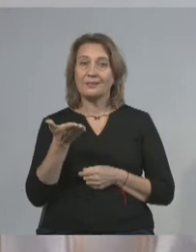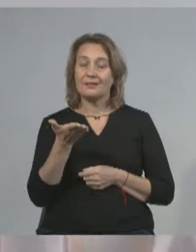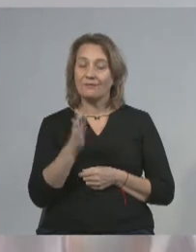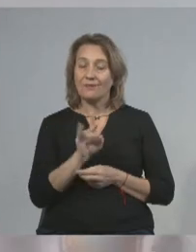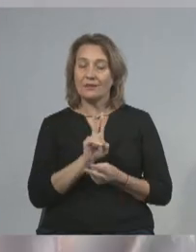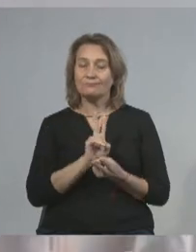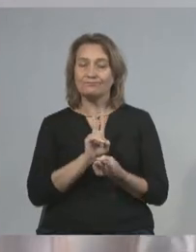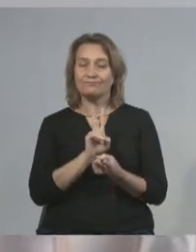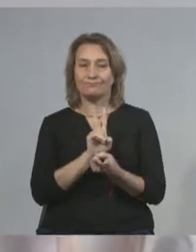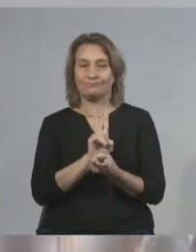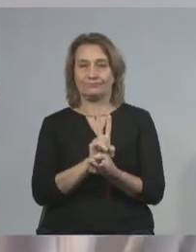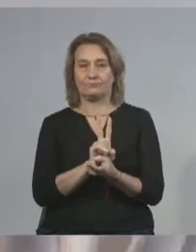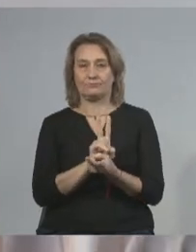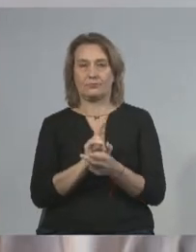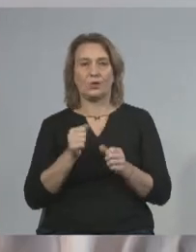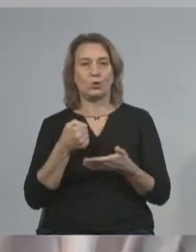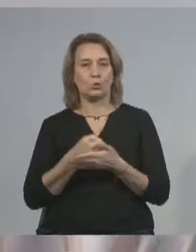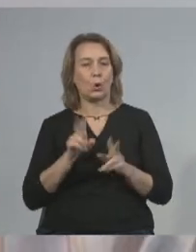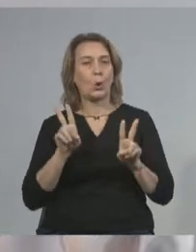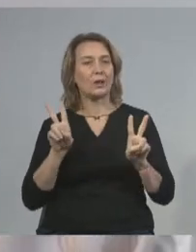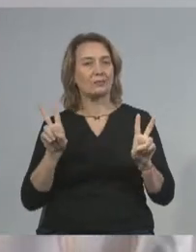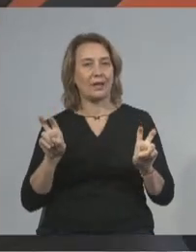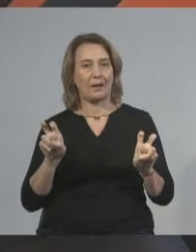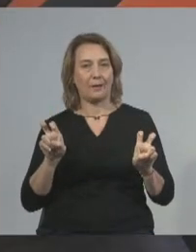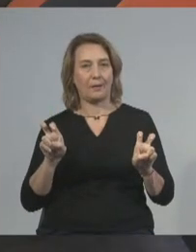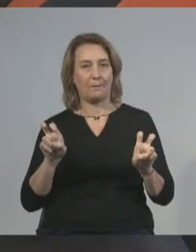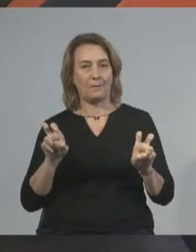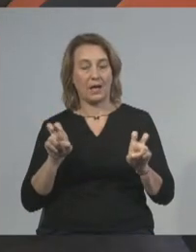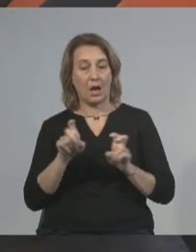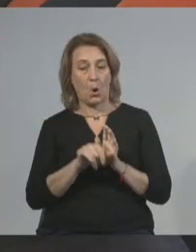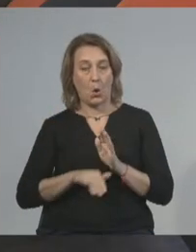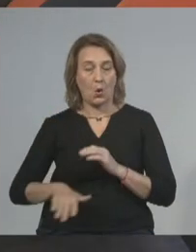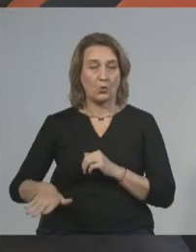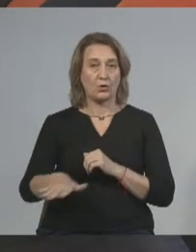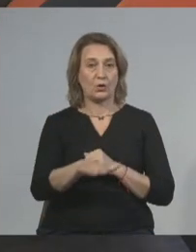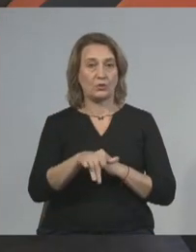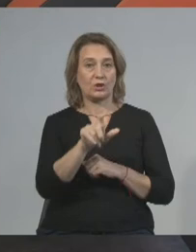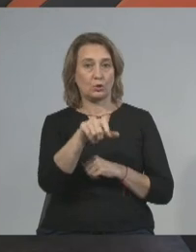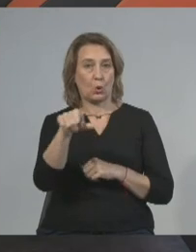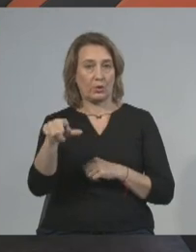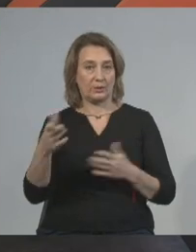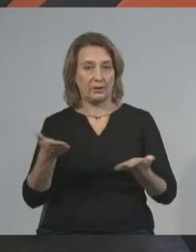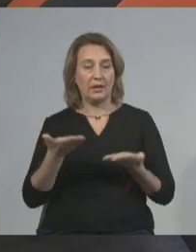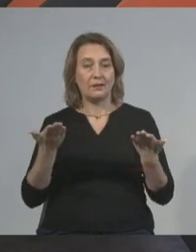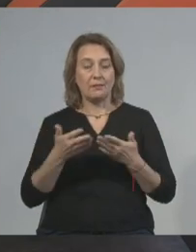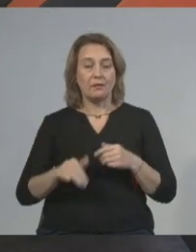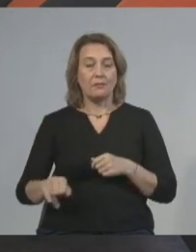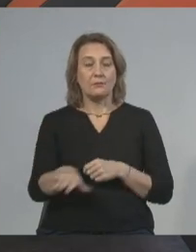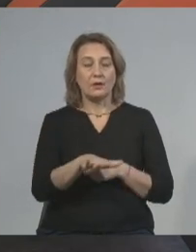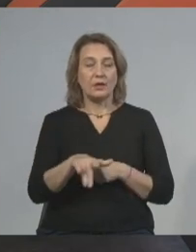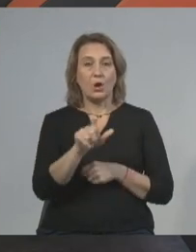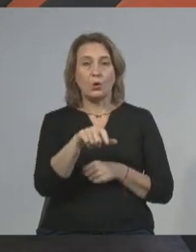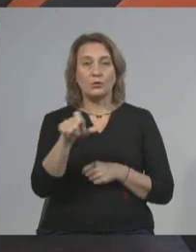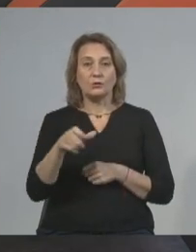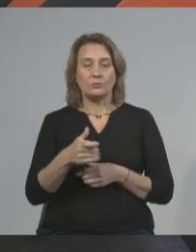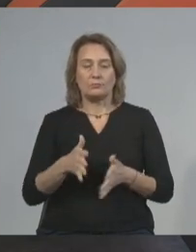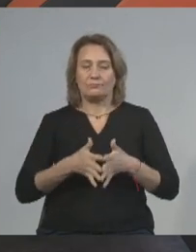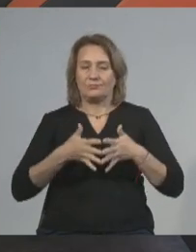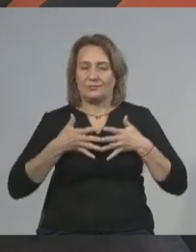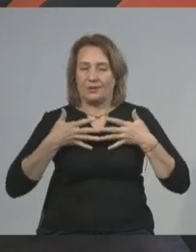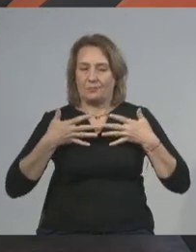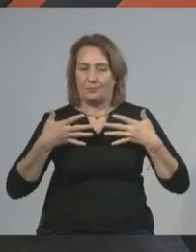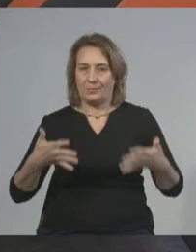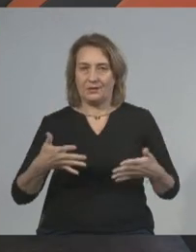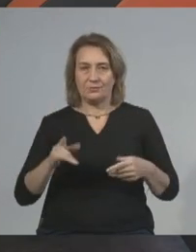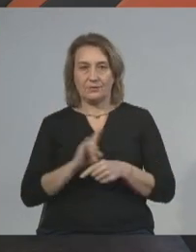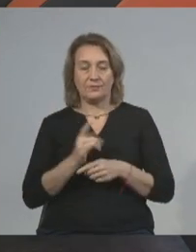has a lot to say about this but now let's discuss the topic of the audience what kind of audience is the